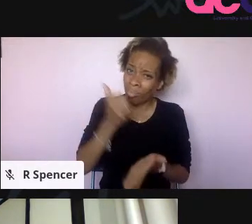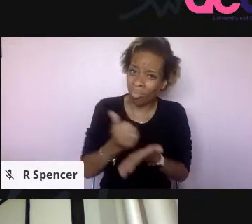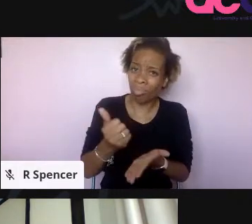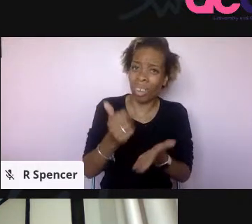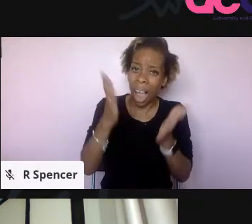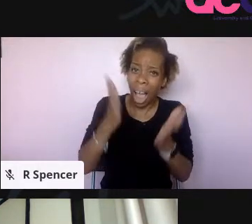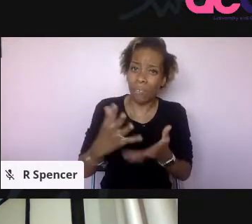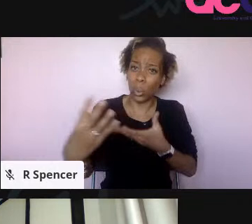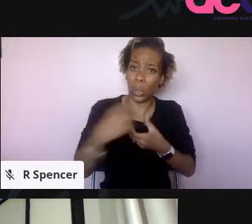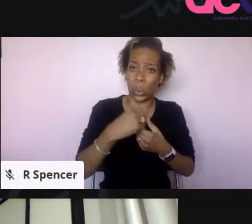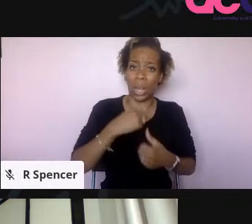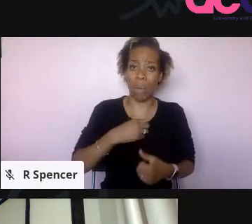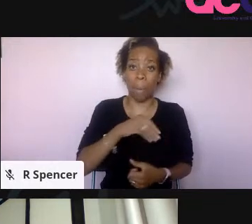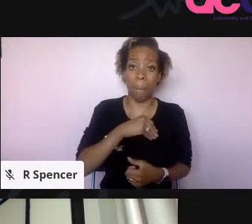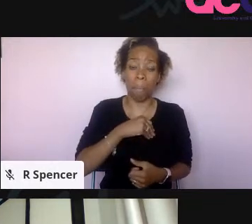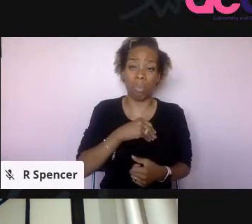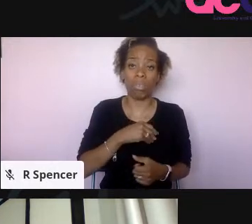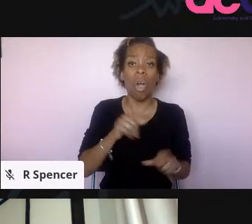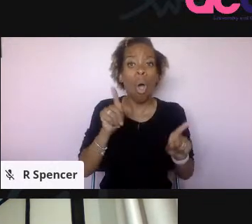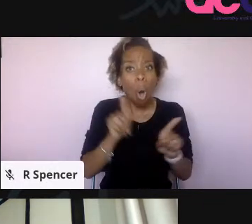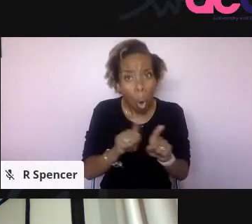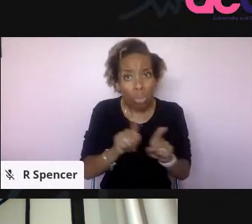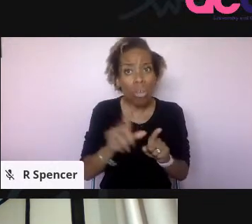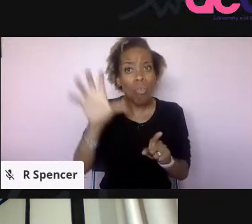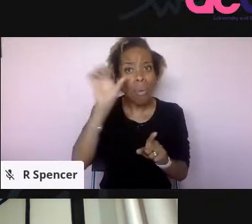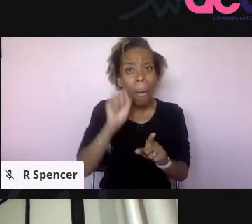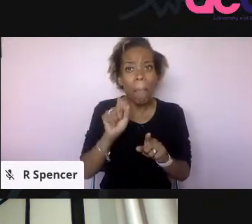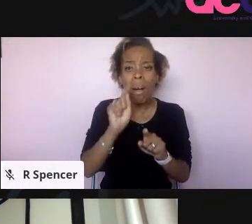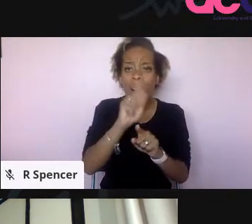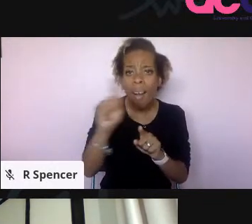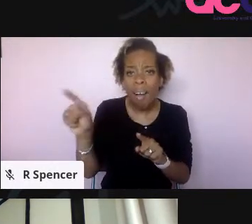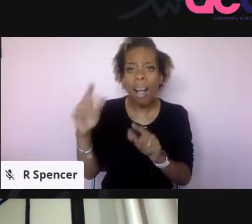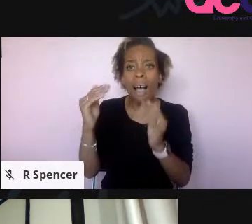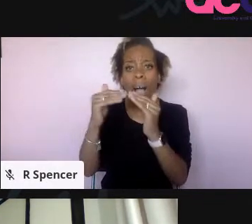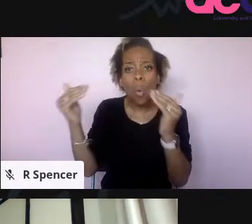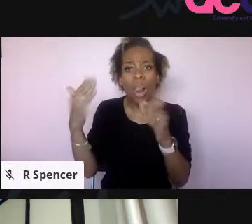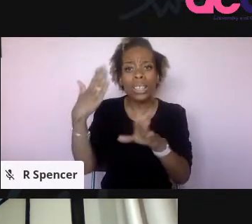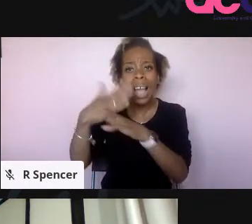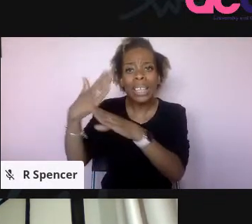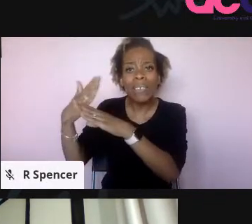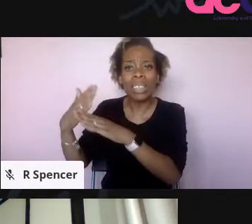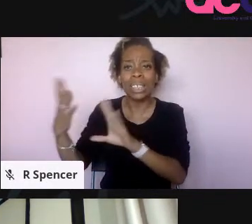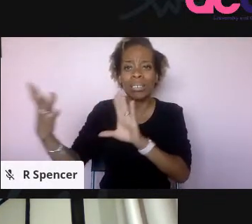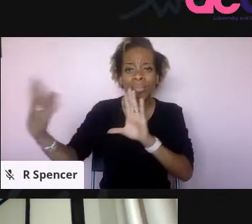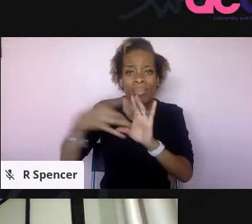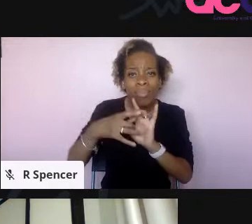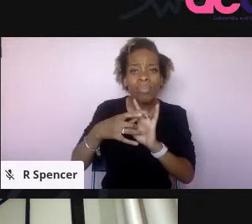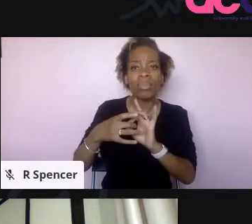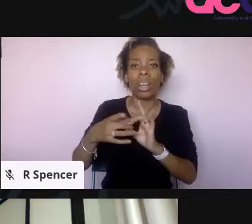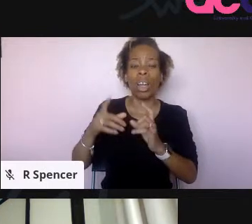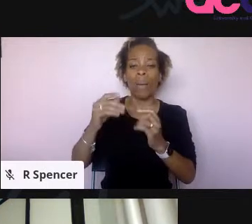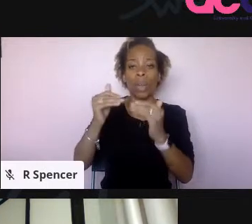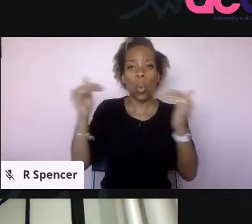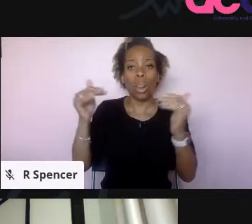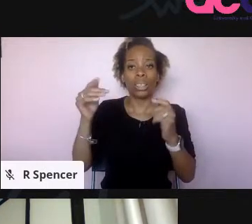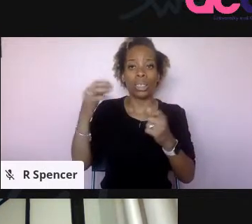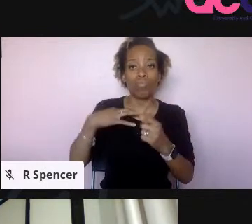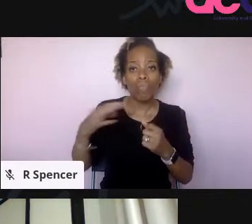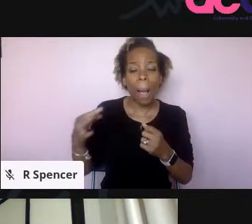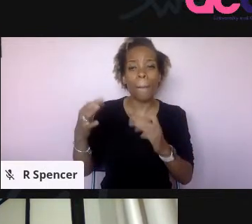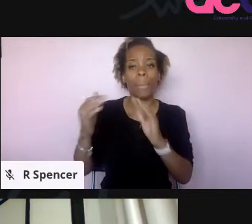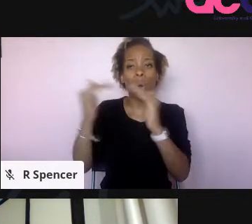forward. And then engaging with the other equality activities we have, Equality Conference, Equality Reps, etc.